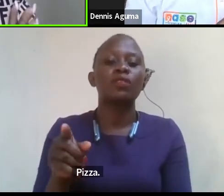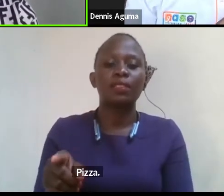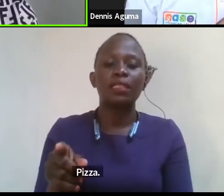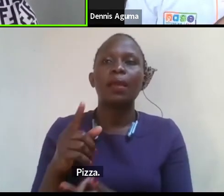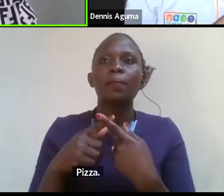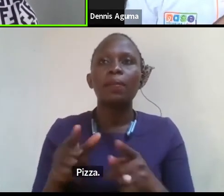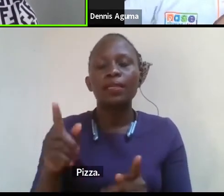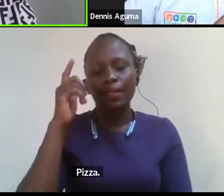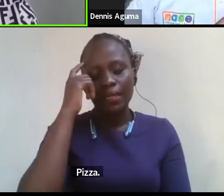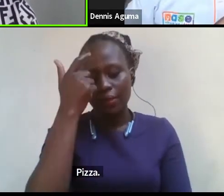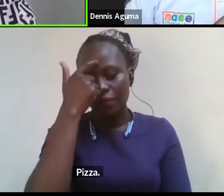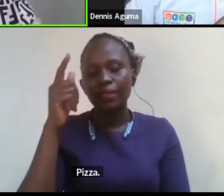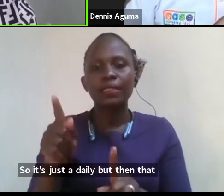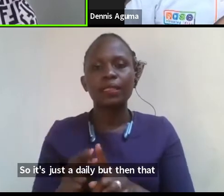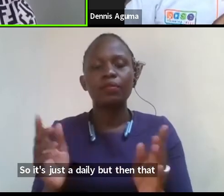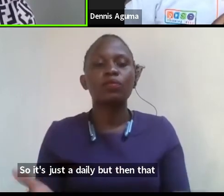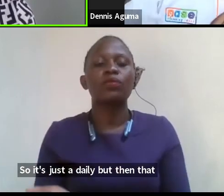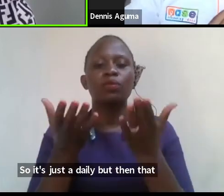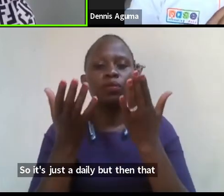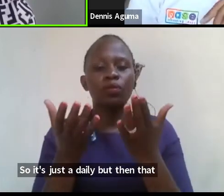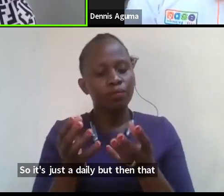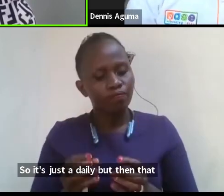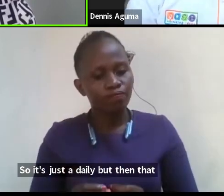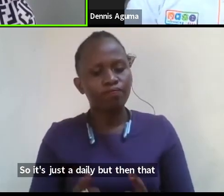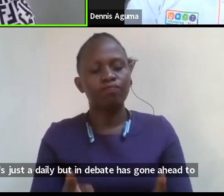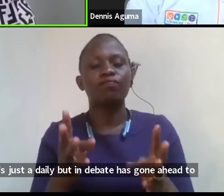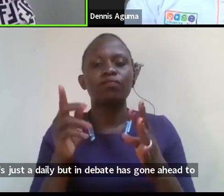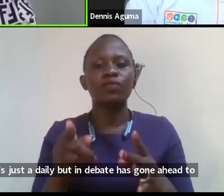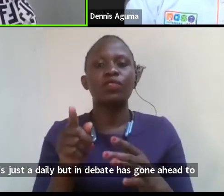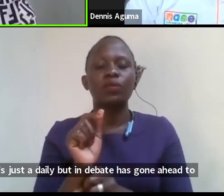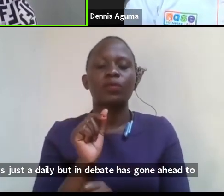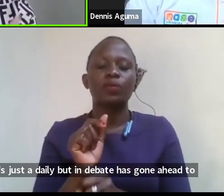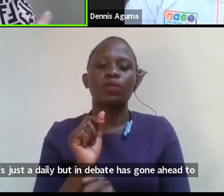promote formalization of these operations, because